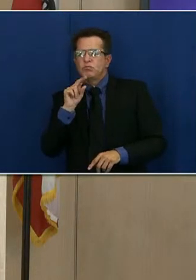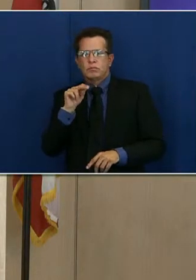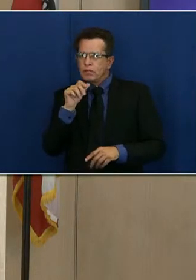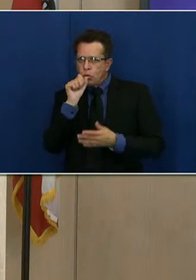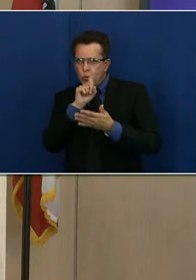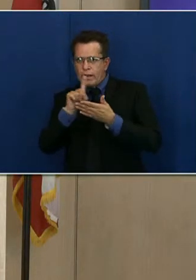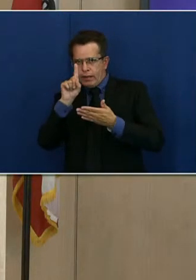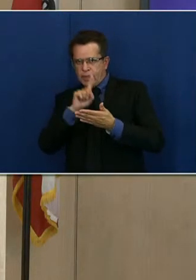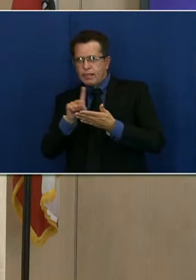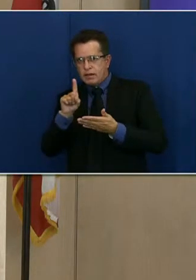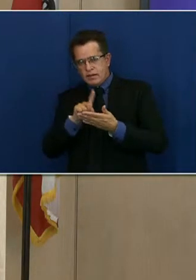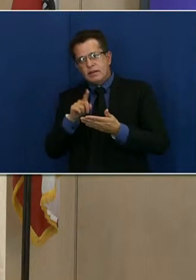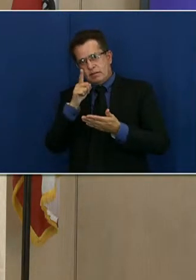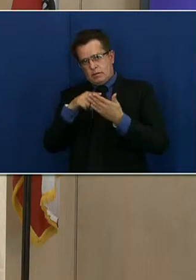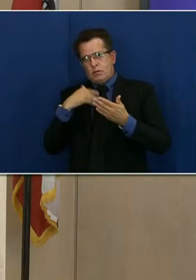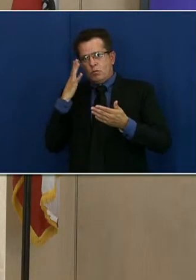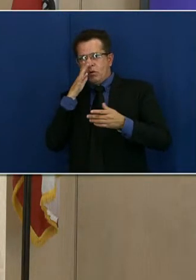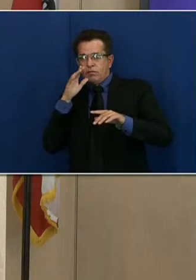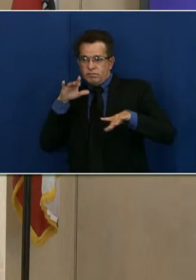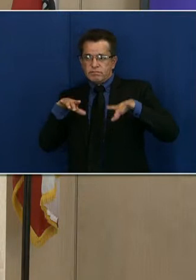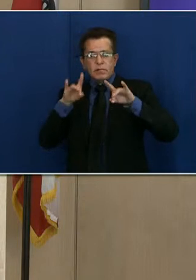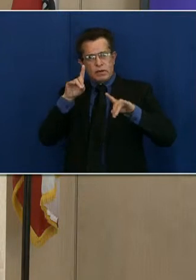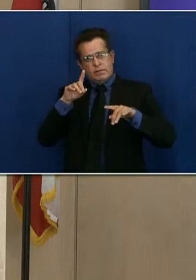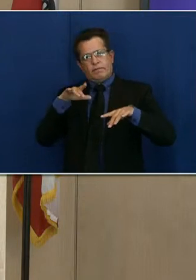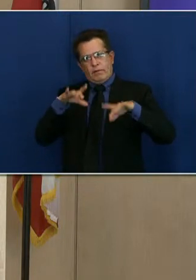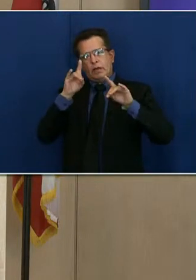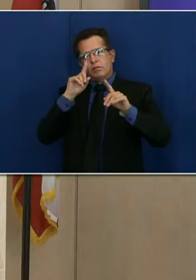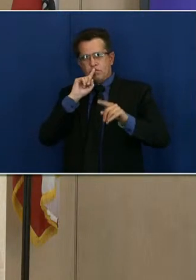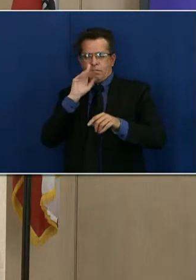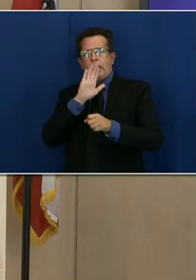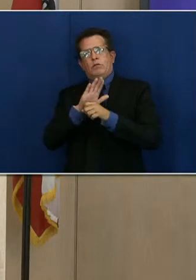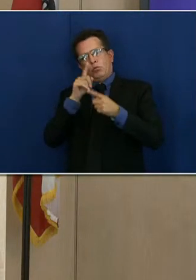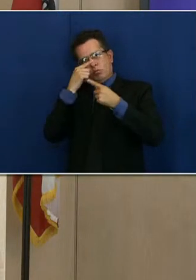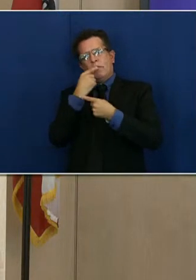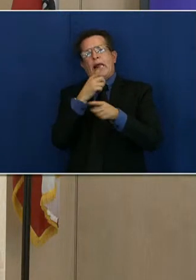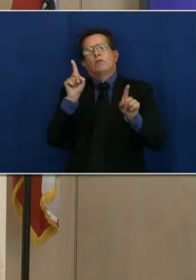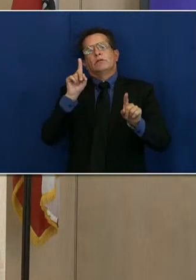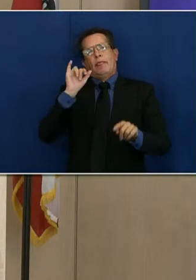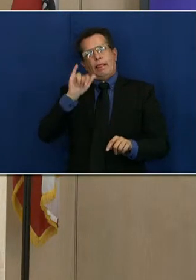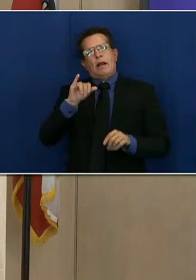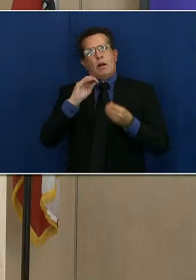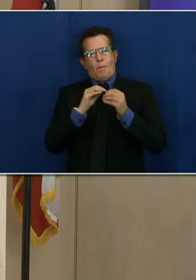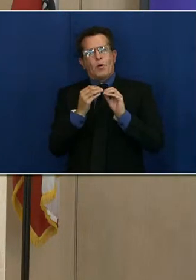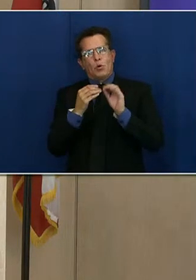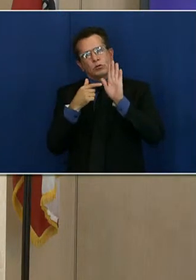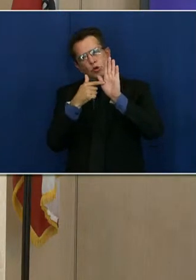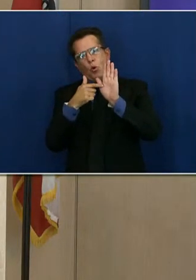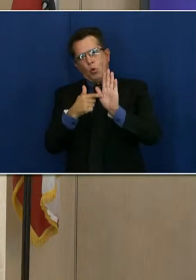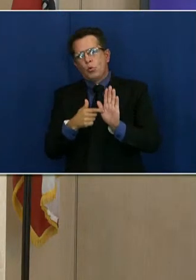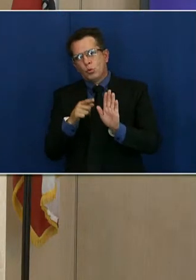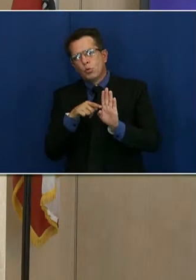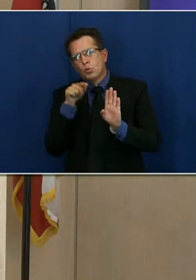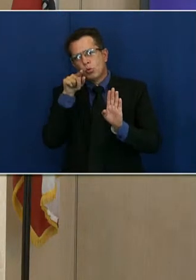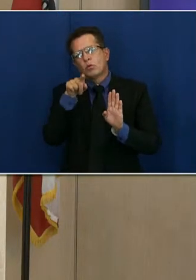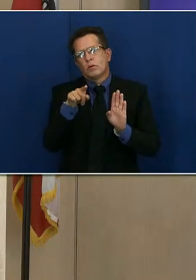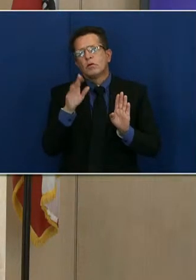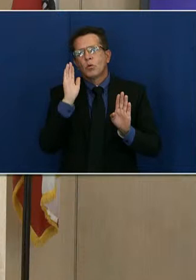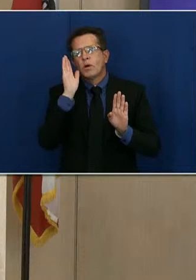so our commitment is to update these numbers. And as you can see, the numbers are